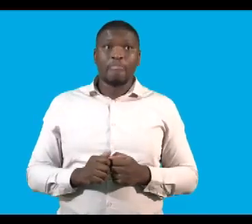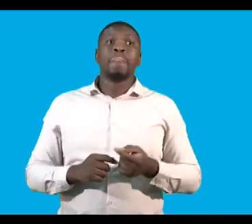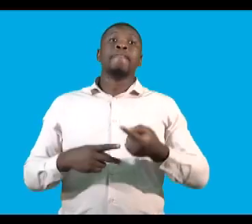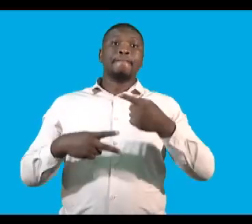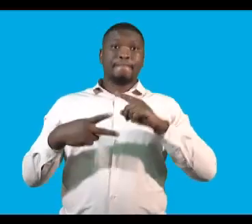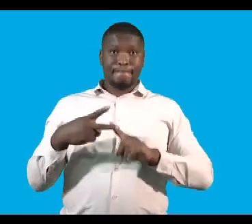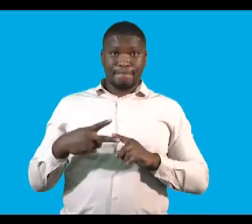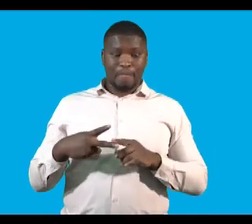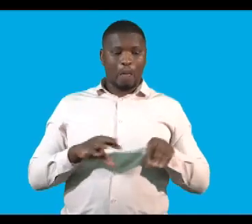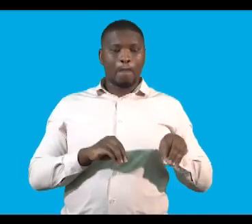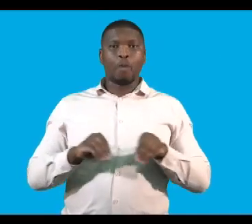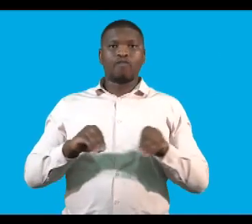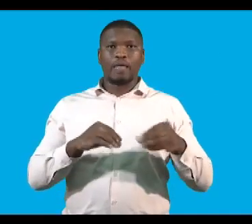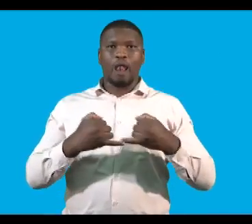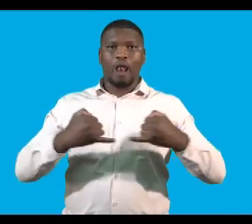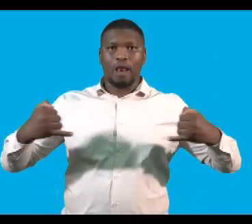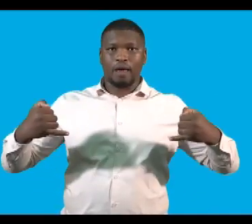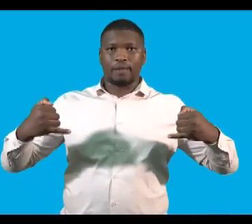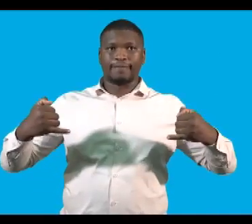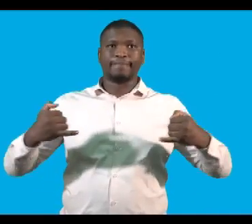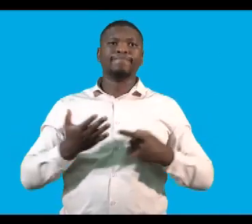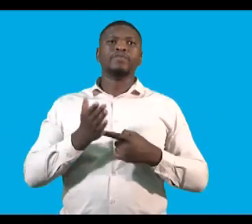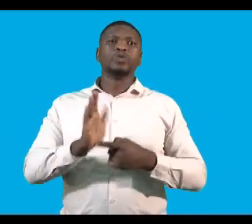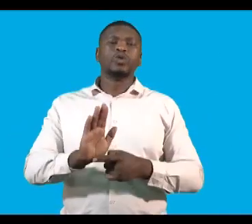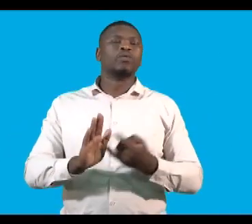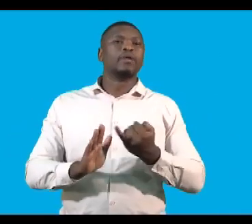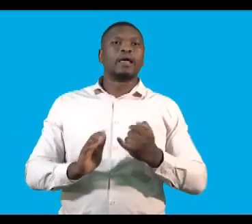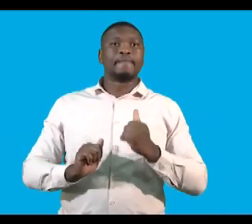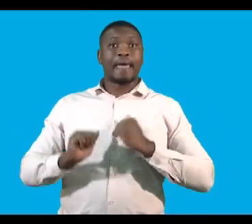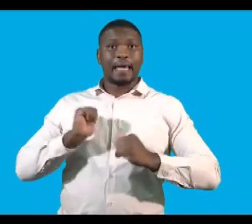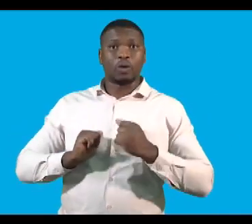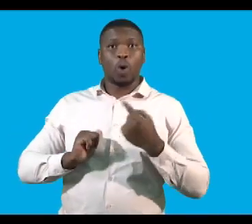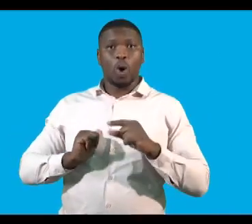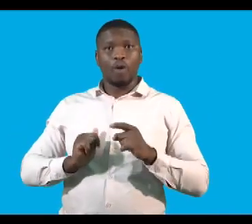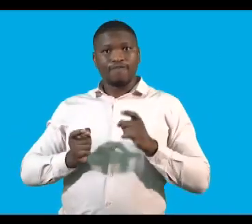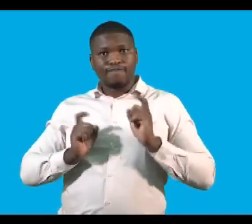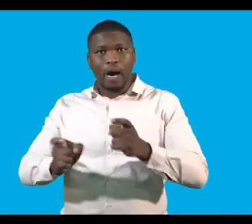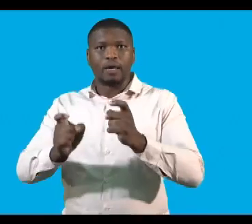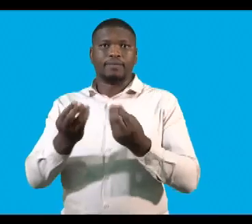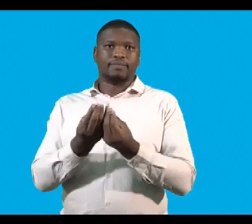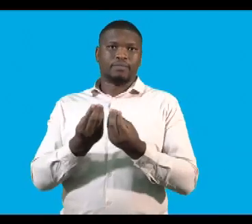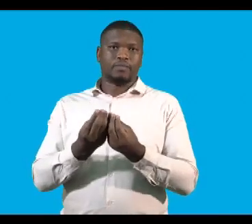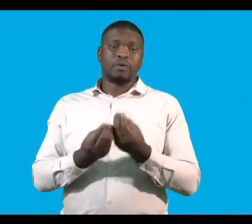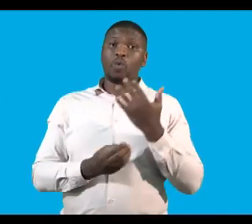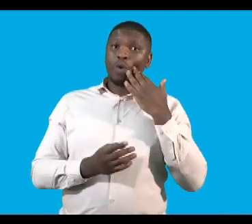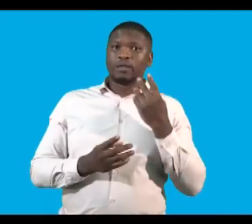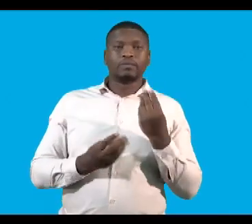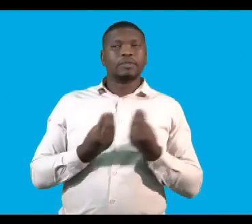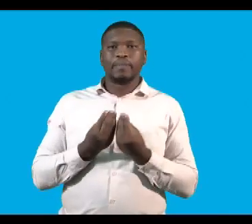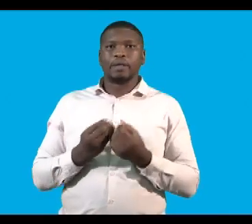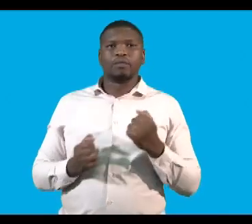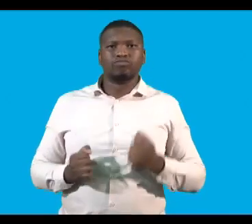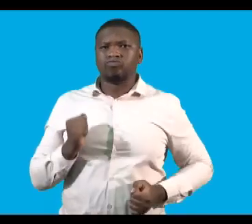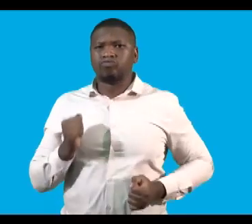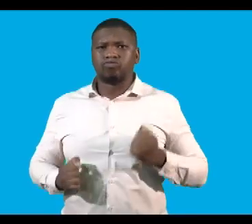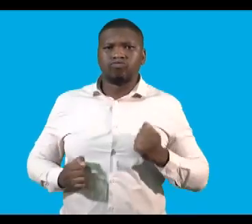More elements, movement lines. So movement lines or streaks show action or the speed of an action when a character is